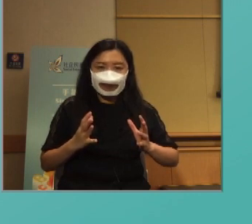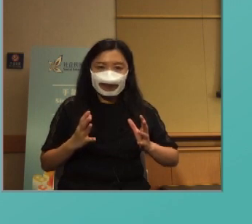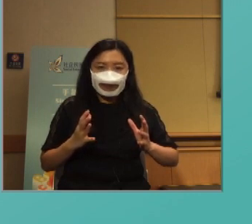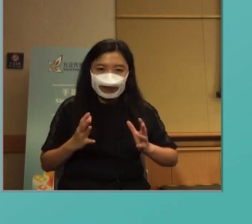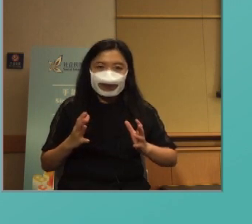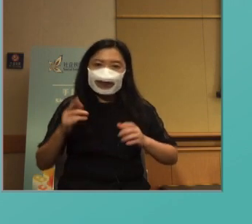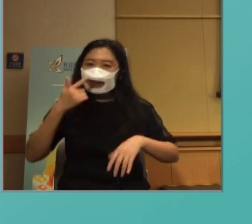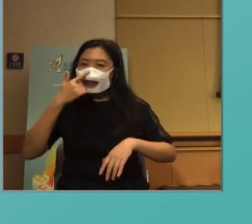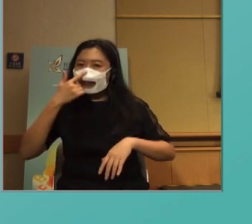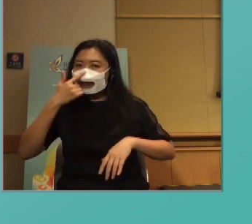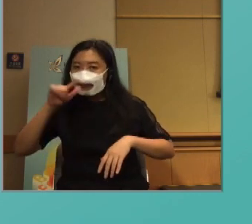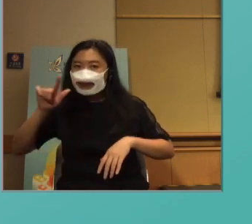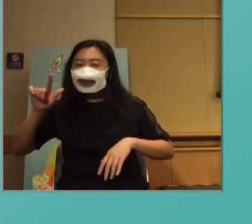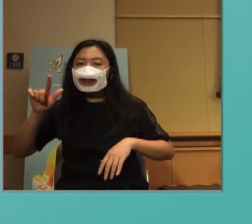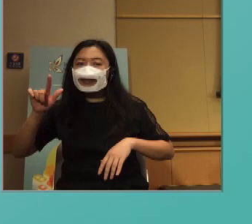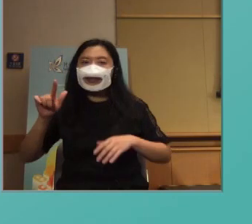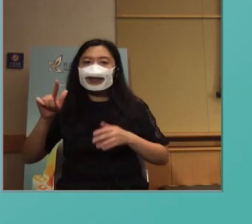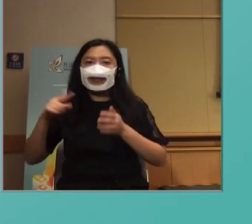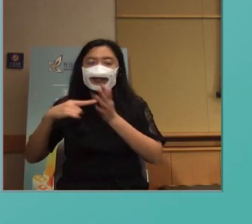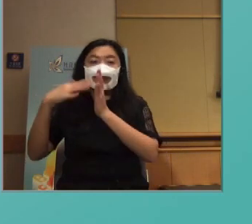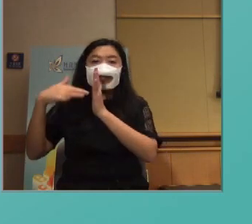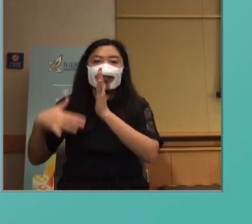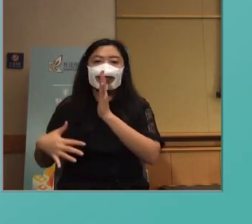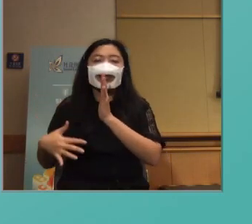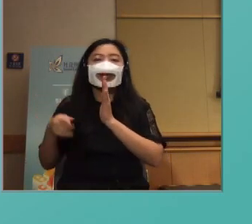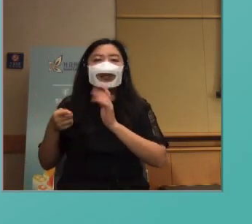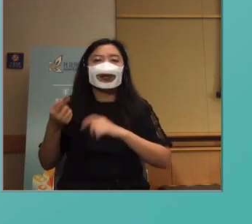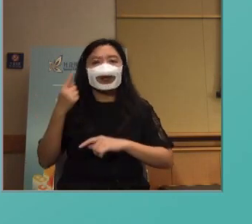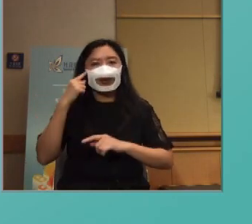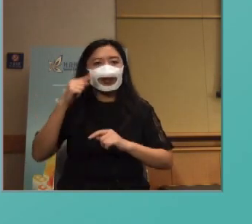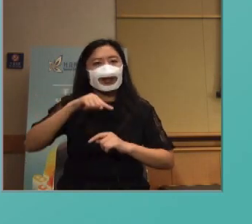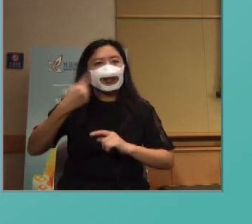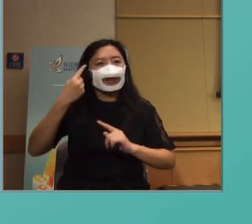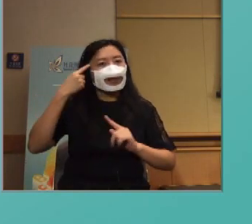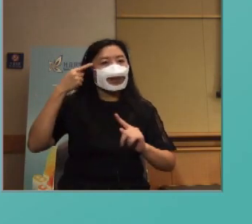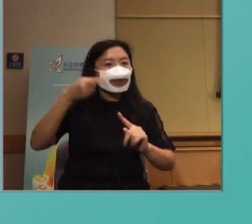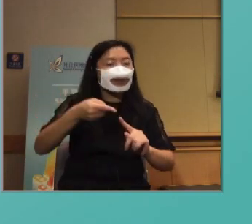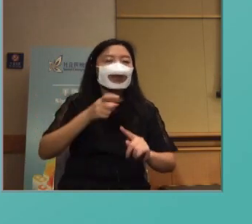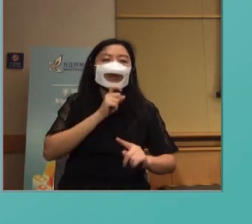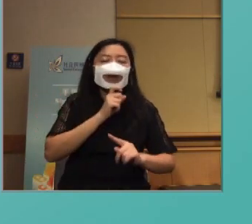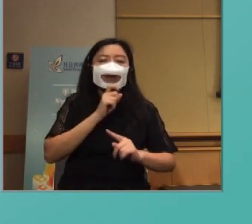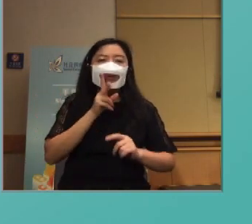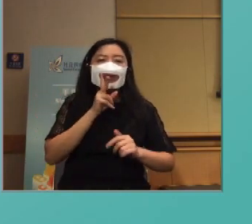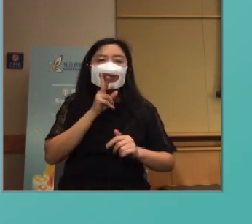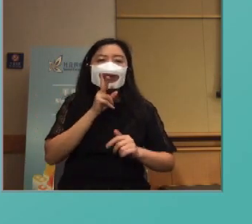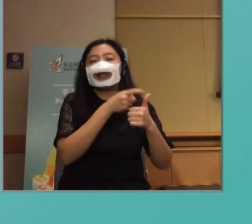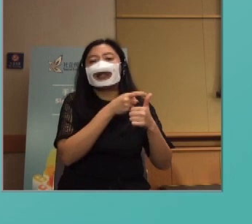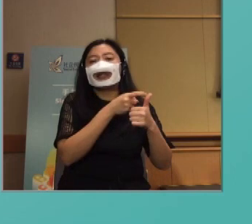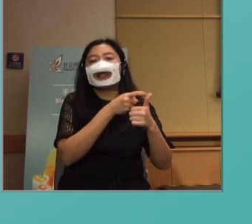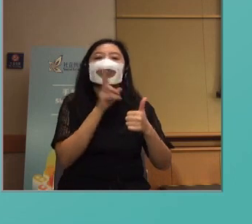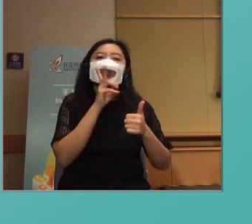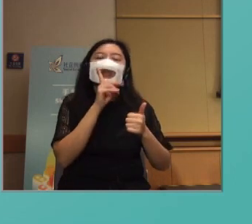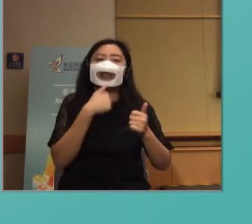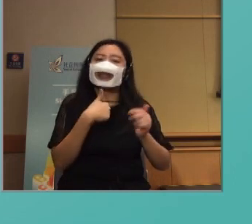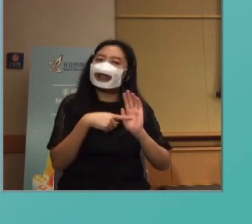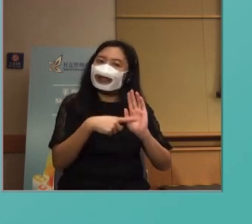included, like the first one is, let me share you guys some example. So this is the